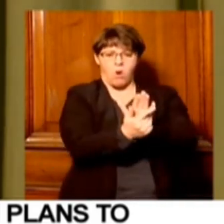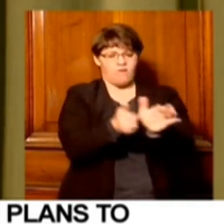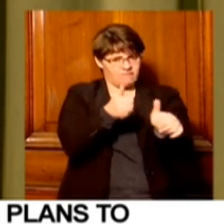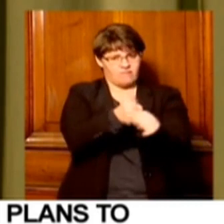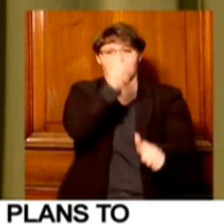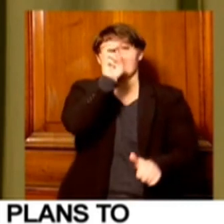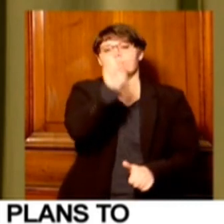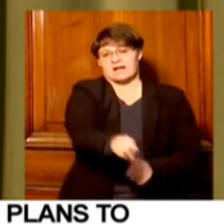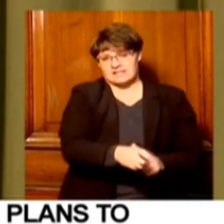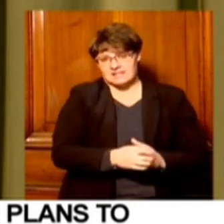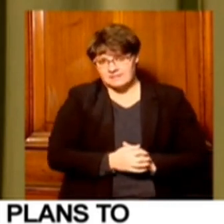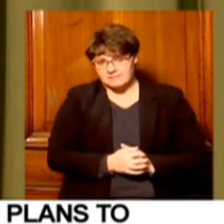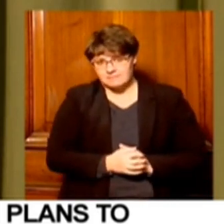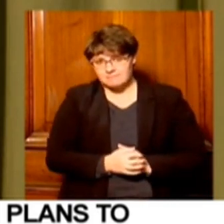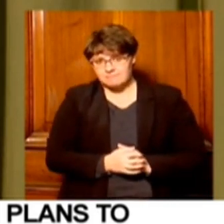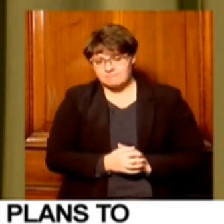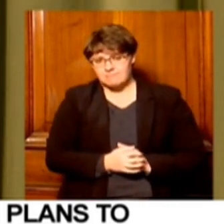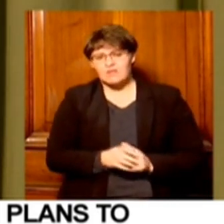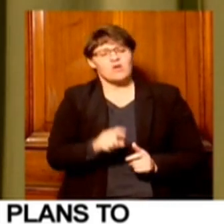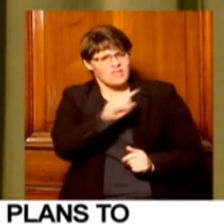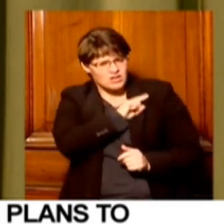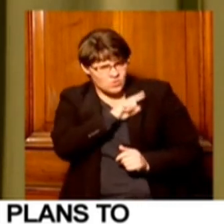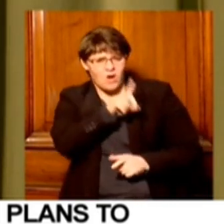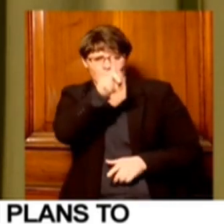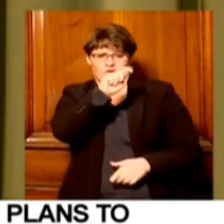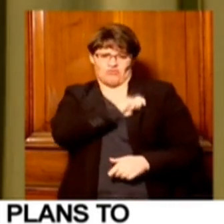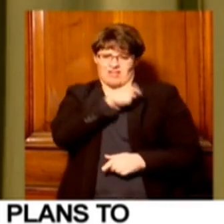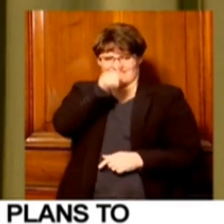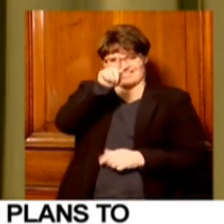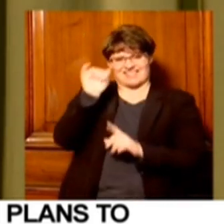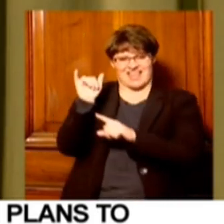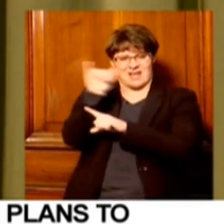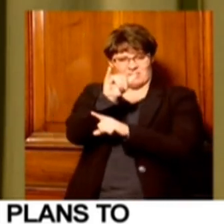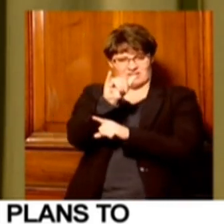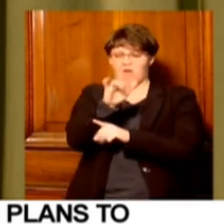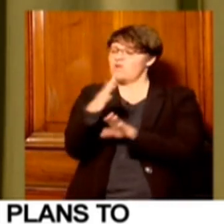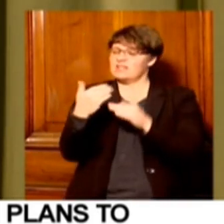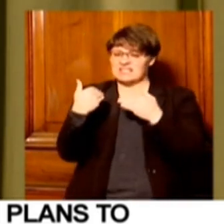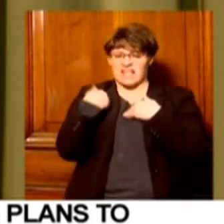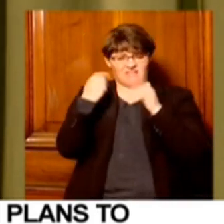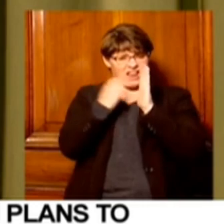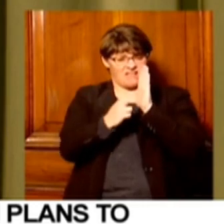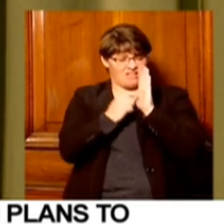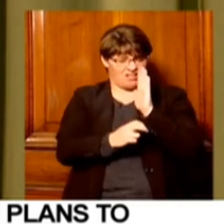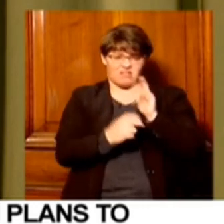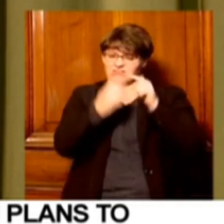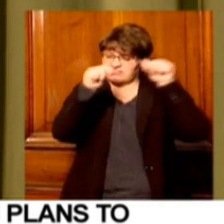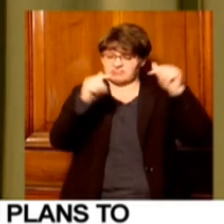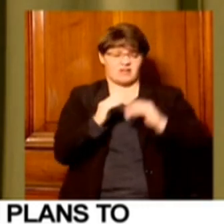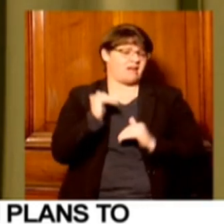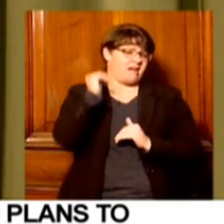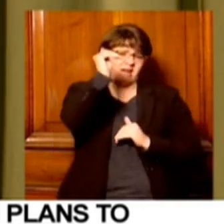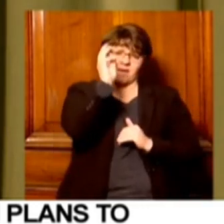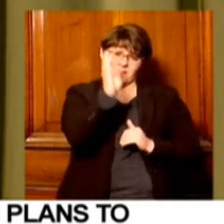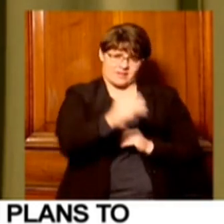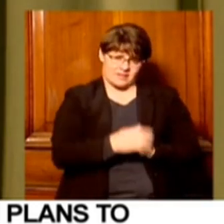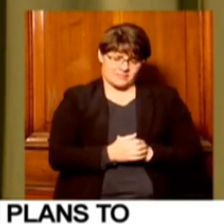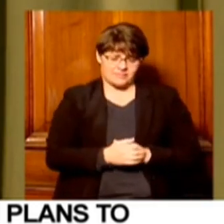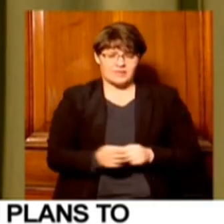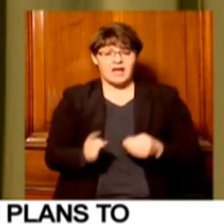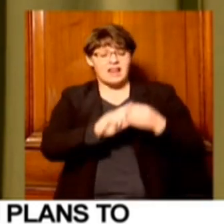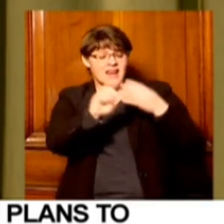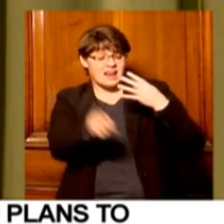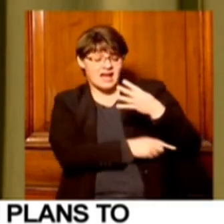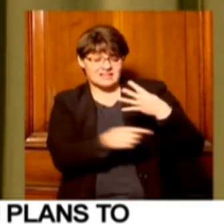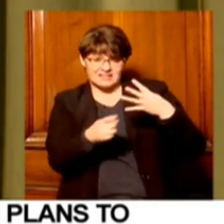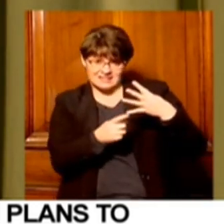and rules and regulations, that we can trust that that will be the case and that safety levels will be higher. The last issue for us was that we